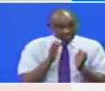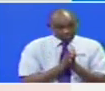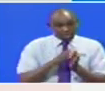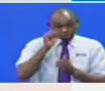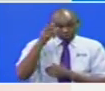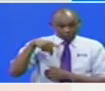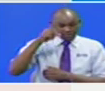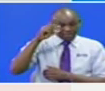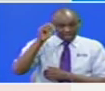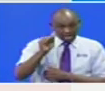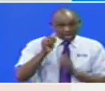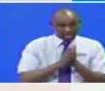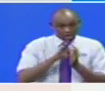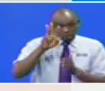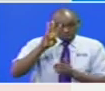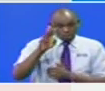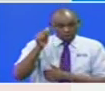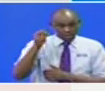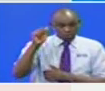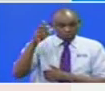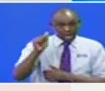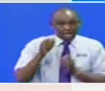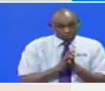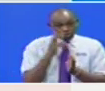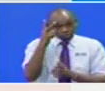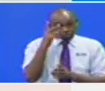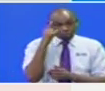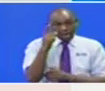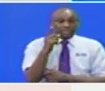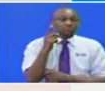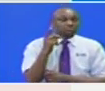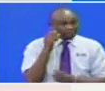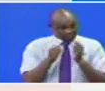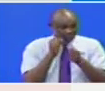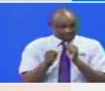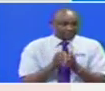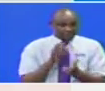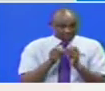Sophia Wanuna or send in a message on 221-55.